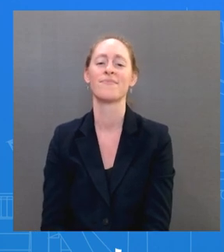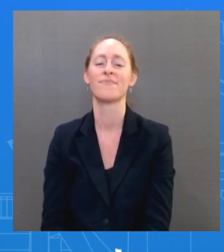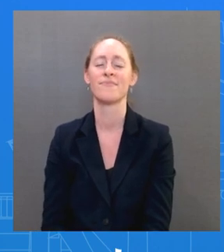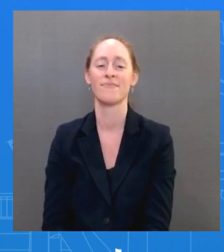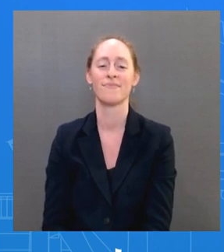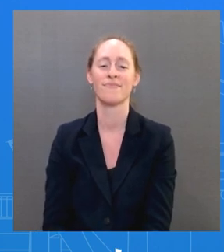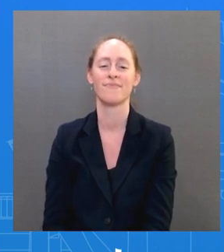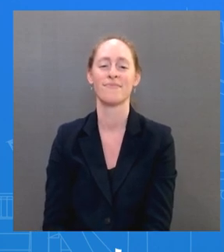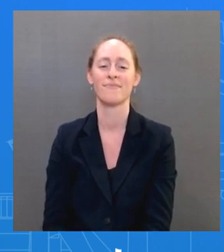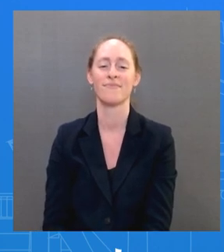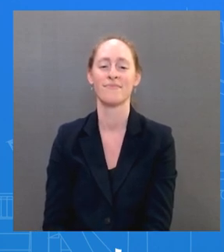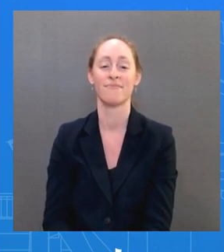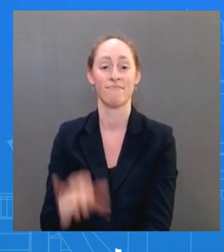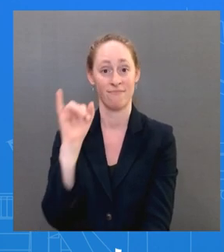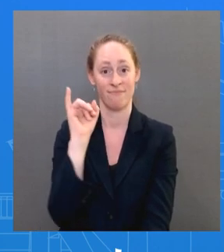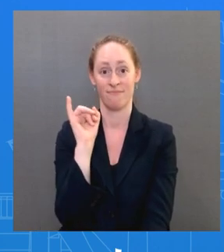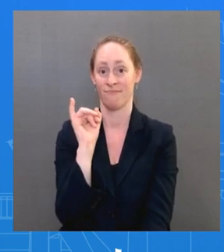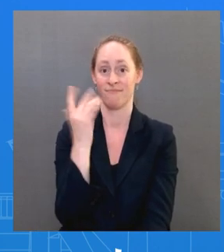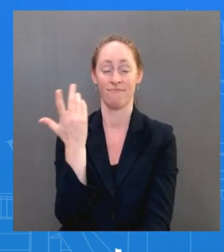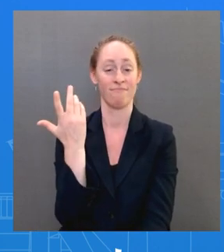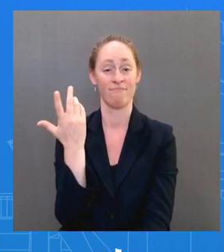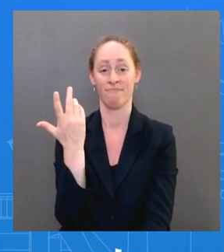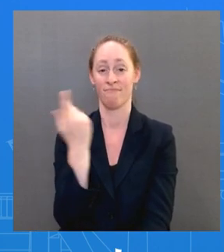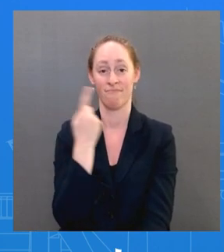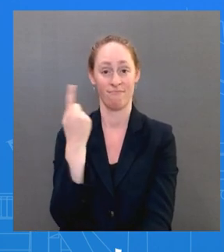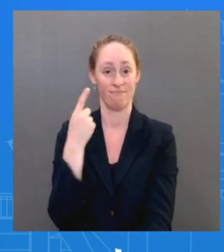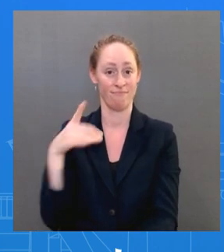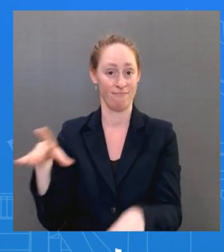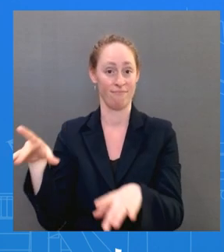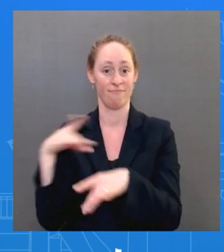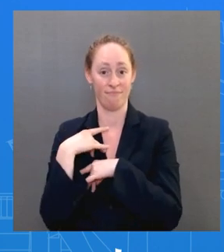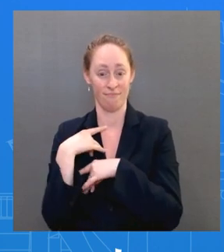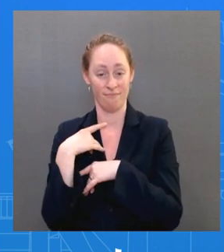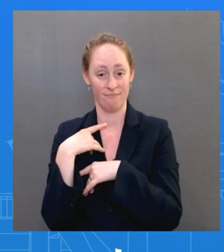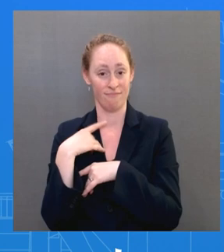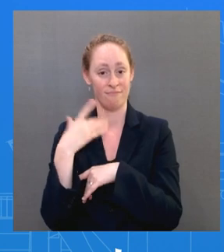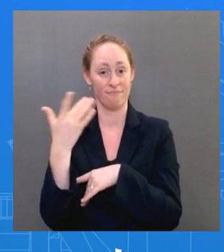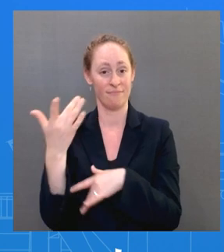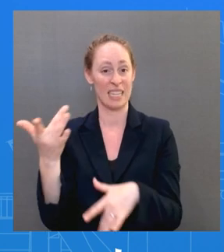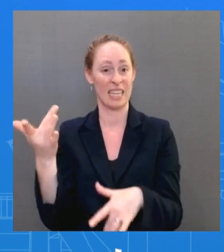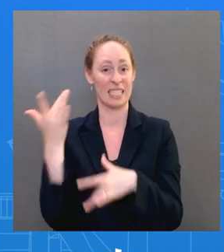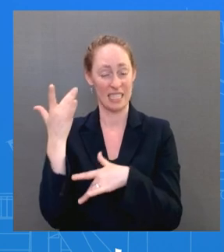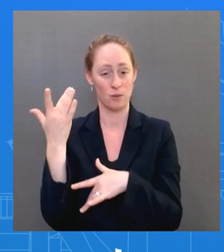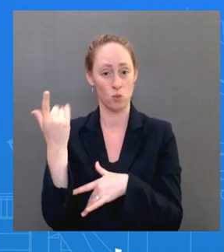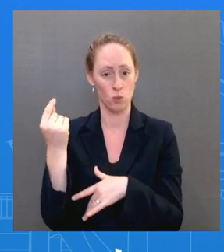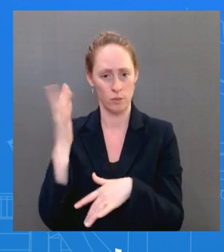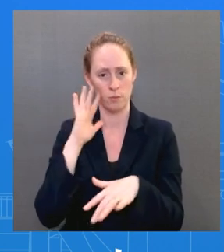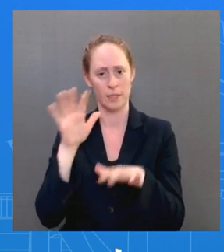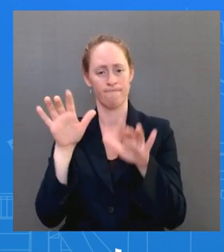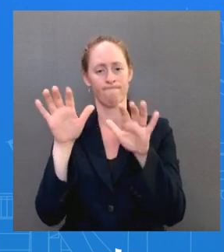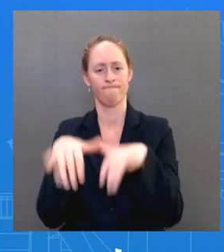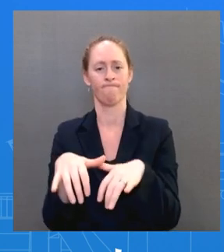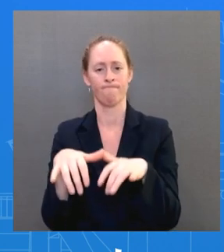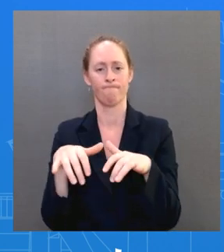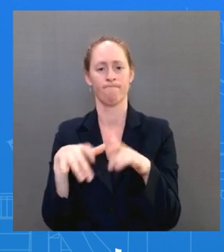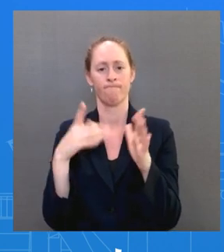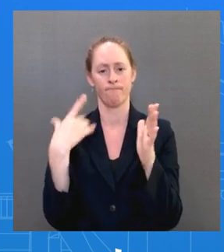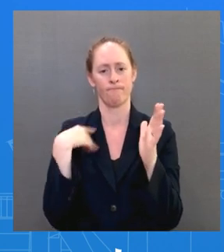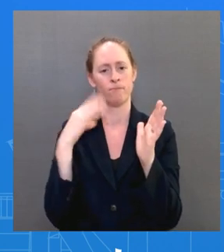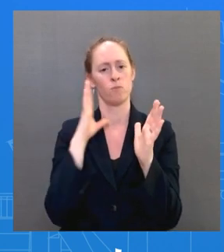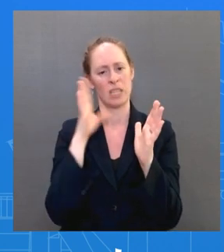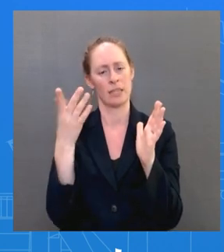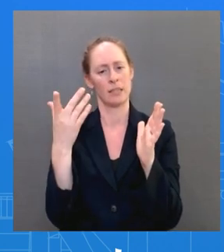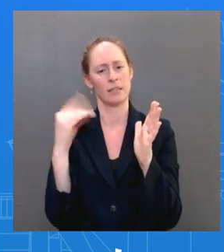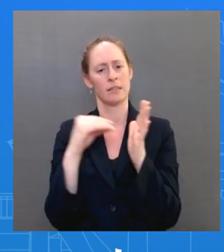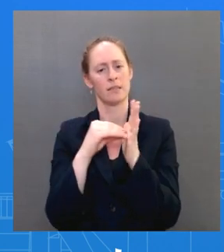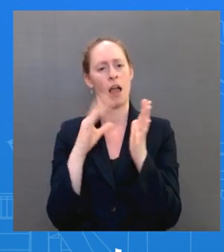person, you often report that person's highest temperature. We call it the T-max, or maximum temperature of the last 24 hours. And that is what